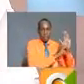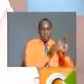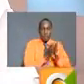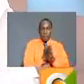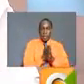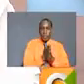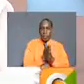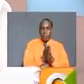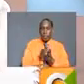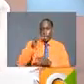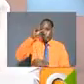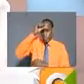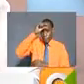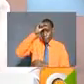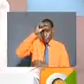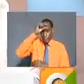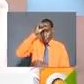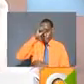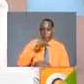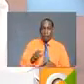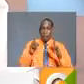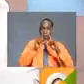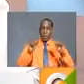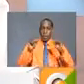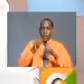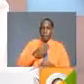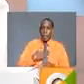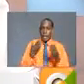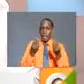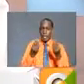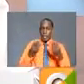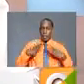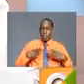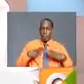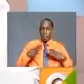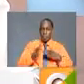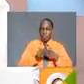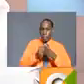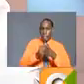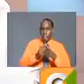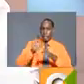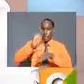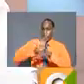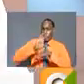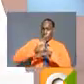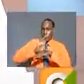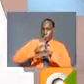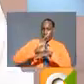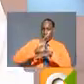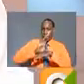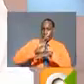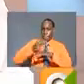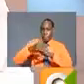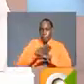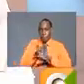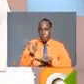the sanction of government. My argument is simple. The people behind these so-called churches have gone